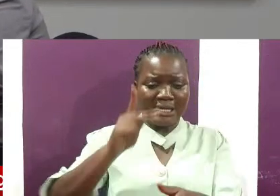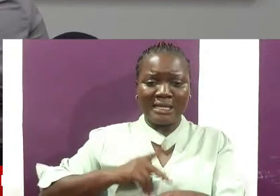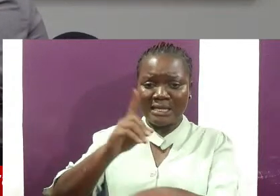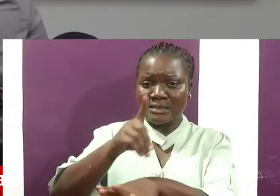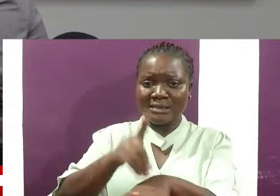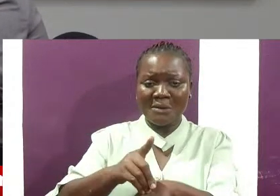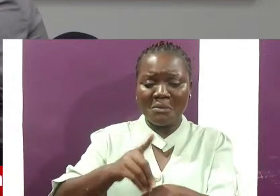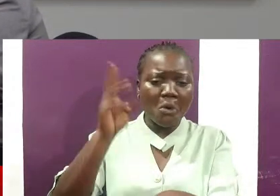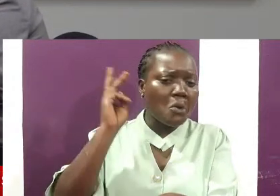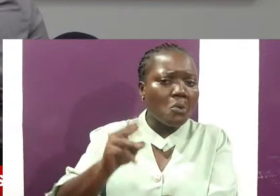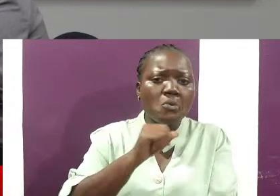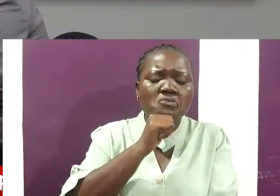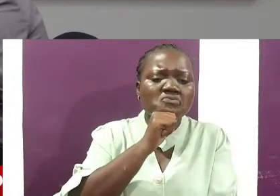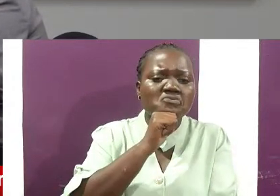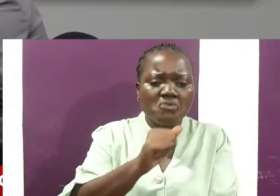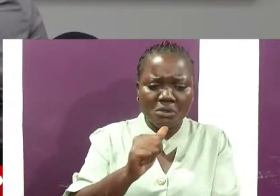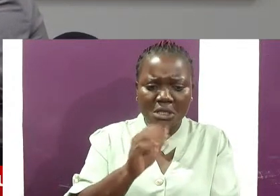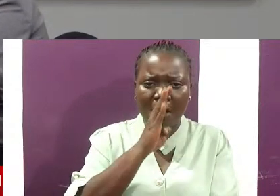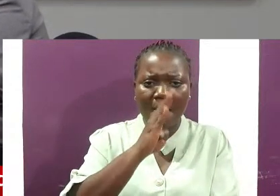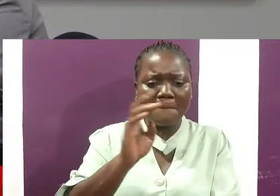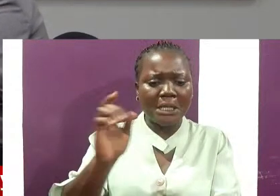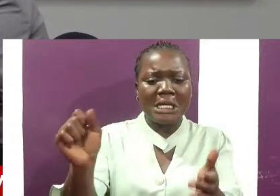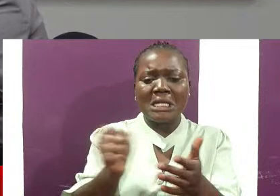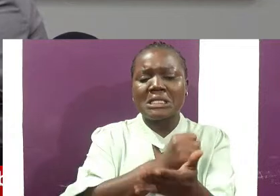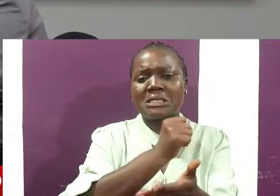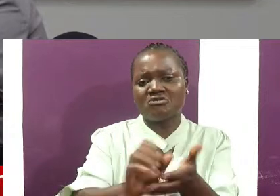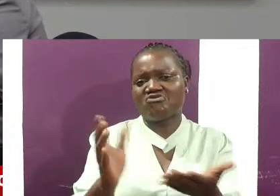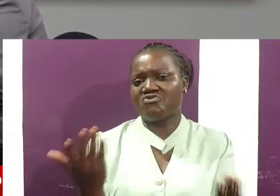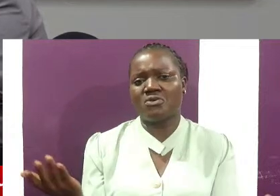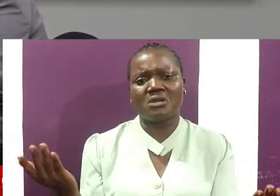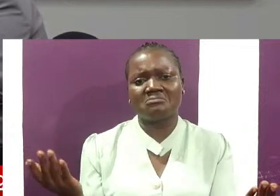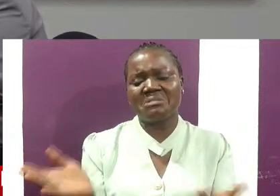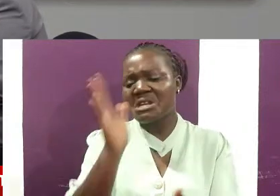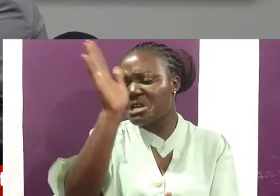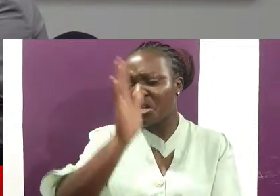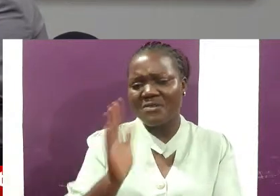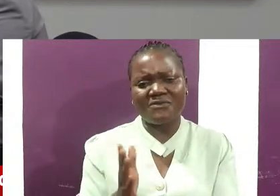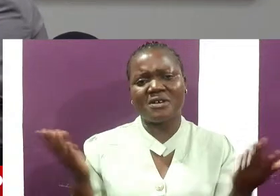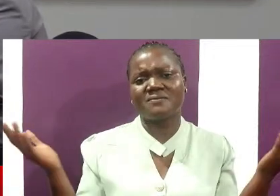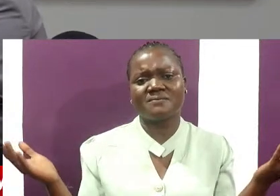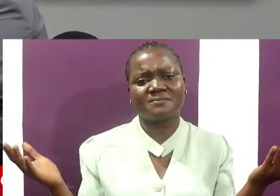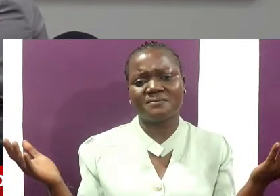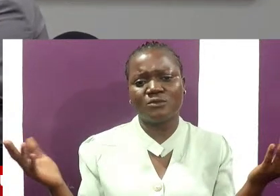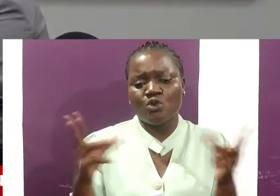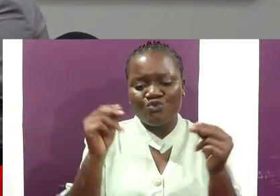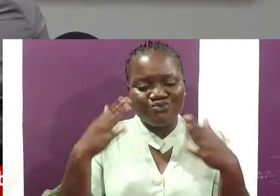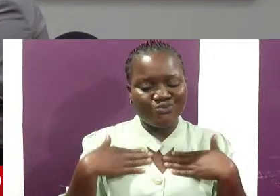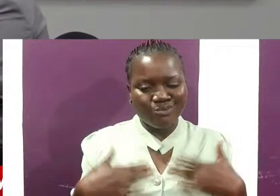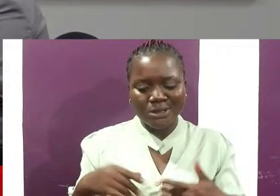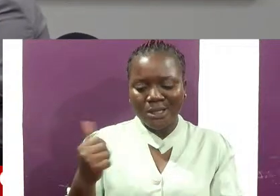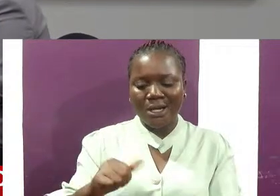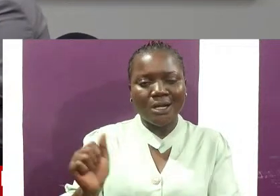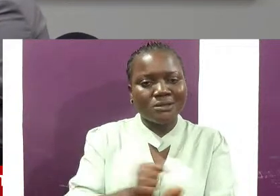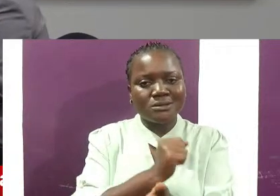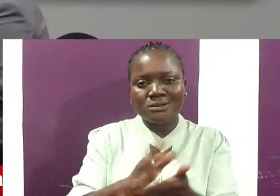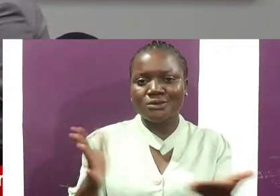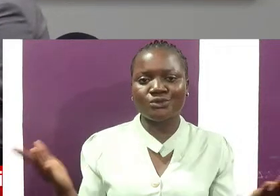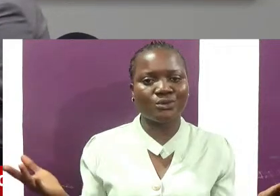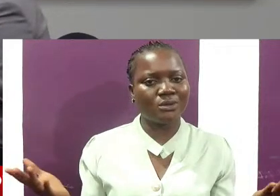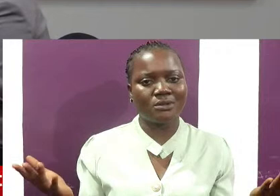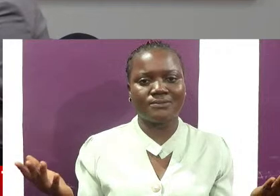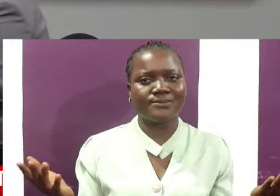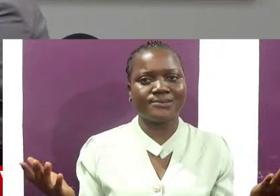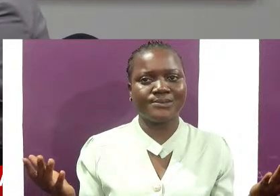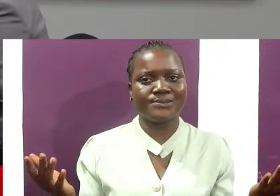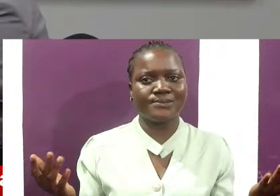sure. But if every member of the Lord's body on this earth were to just suddenly die today, we